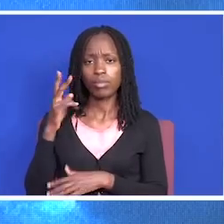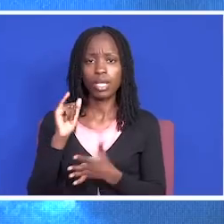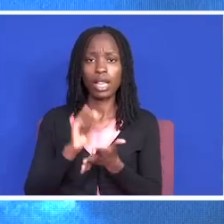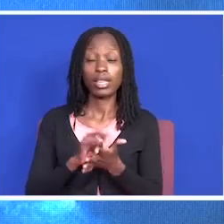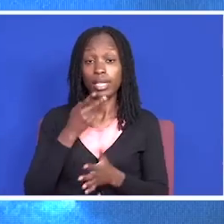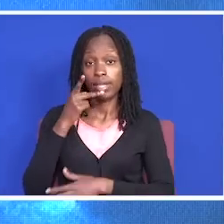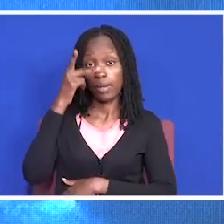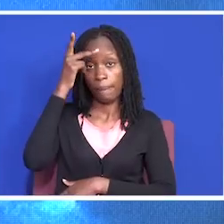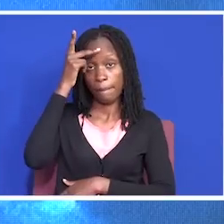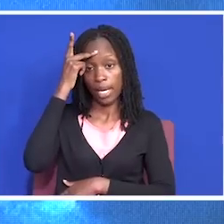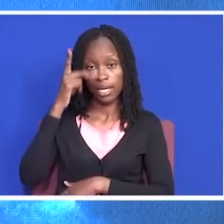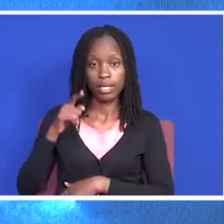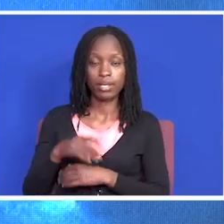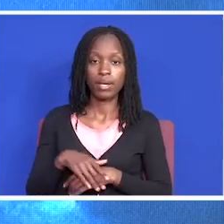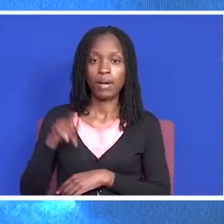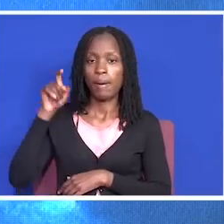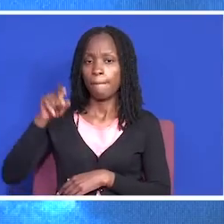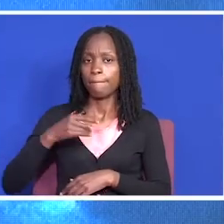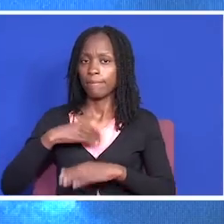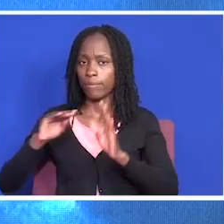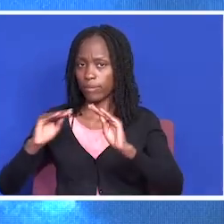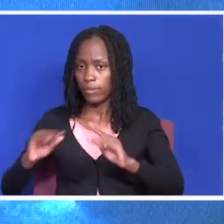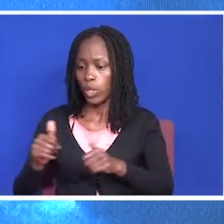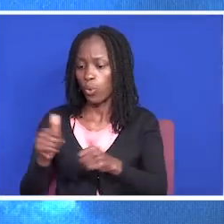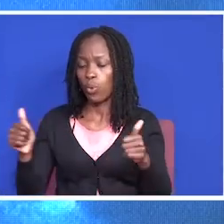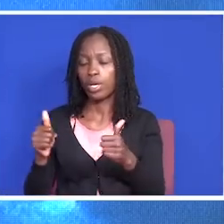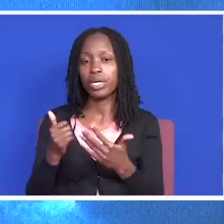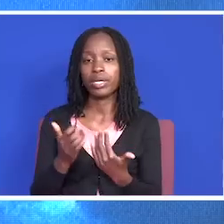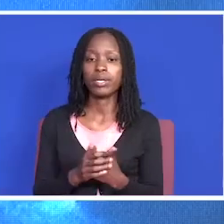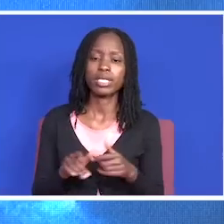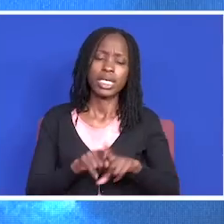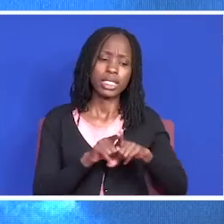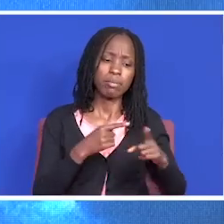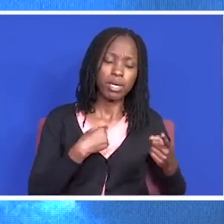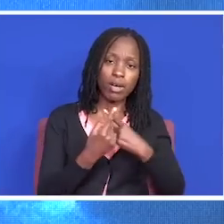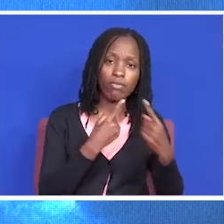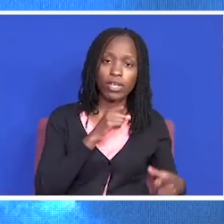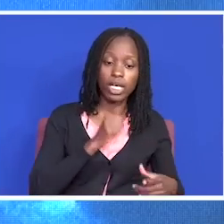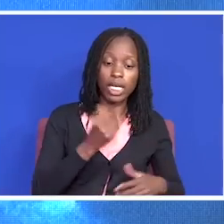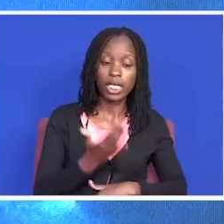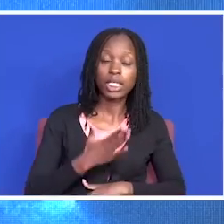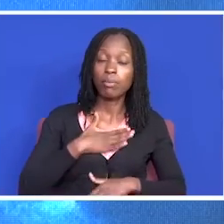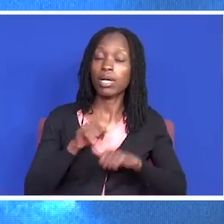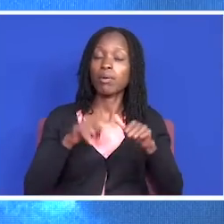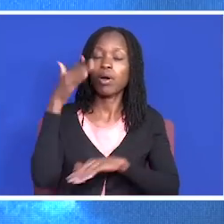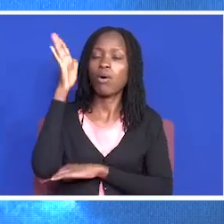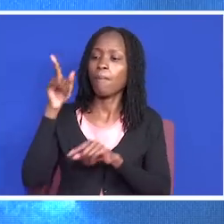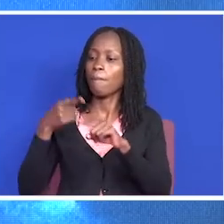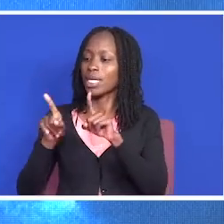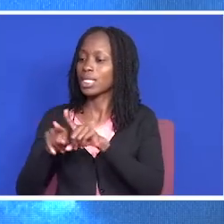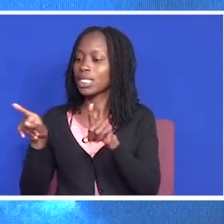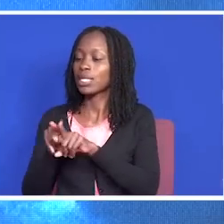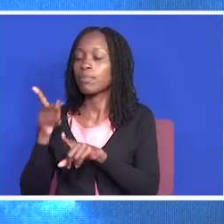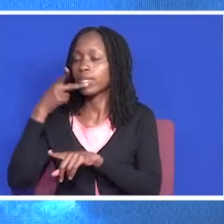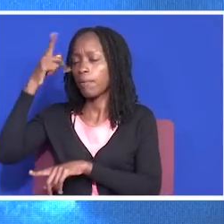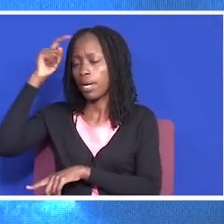that the parents must have done a good job. I've also talked to him about God, but the parents must have had